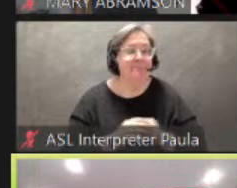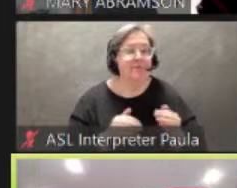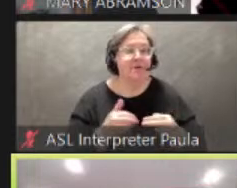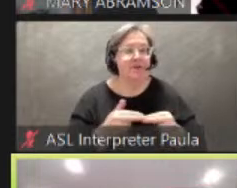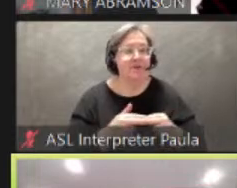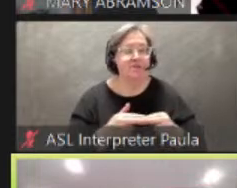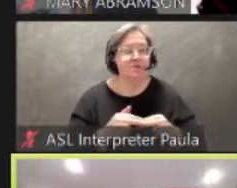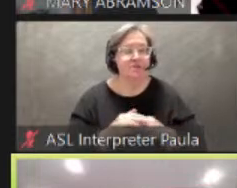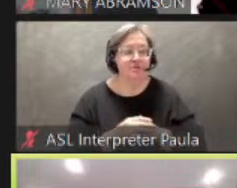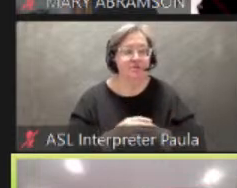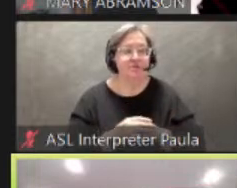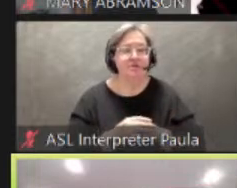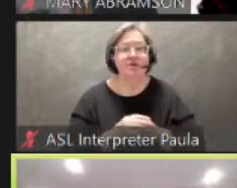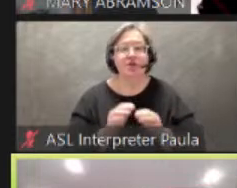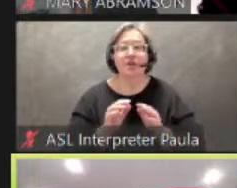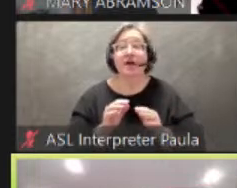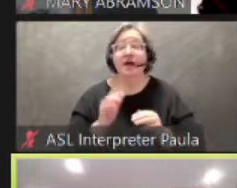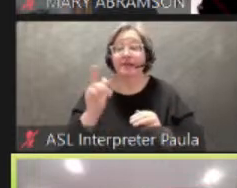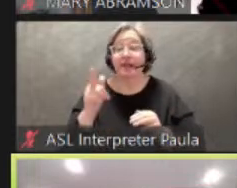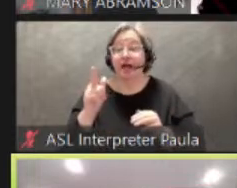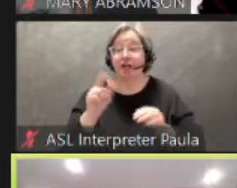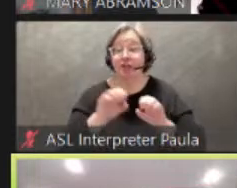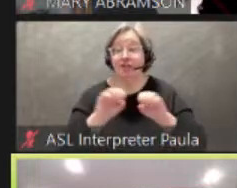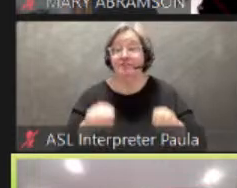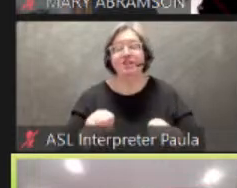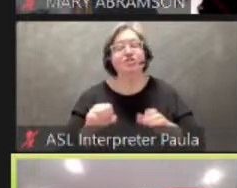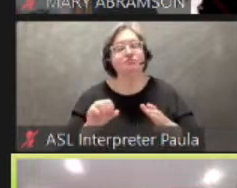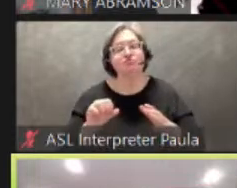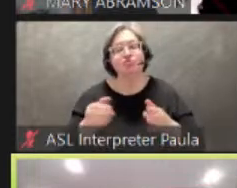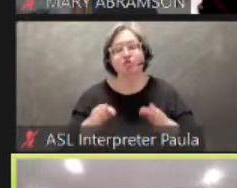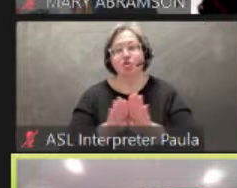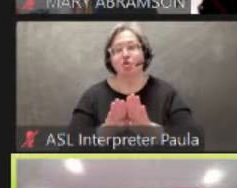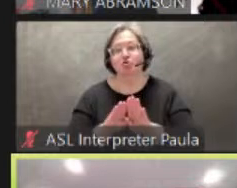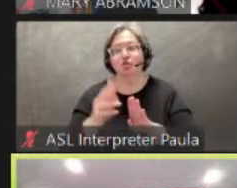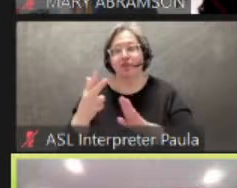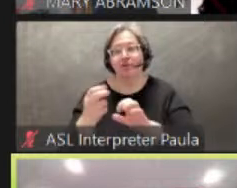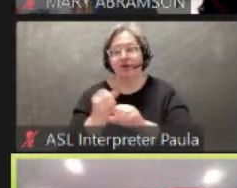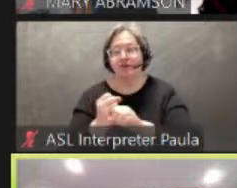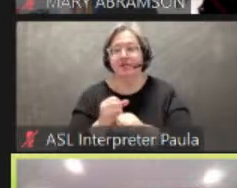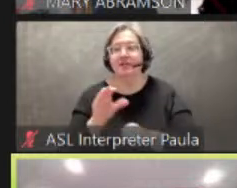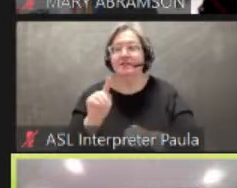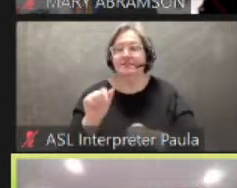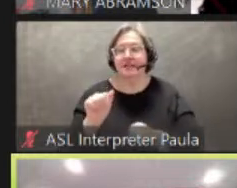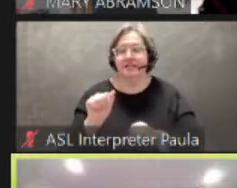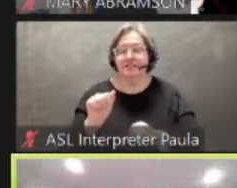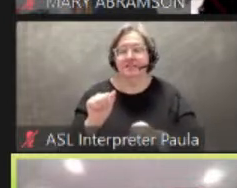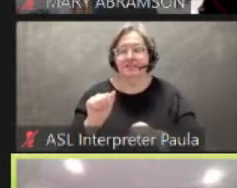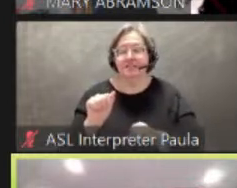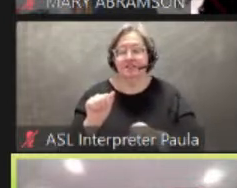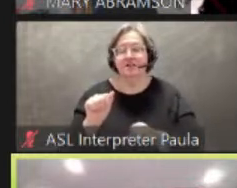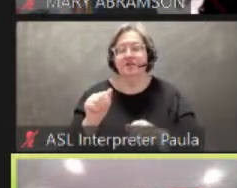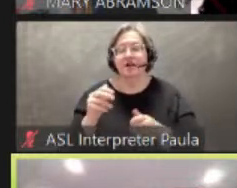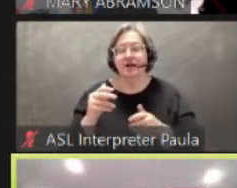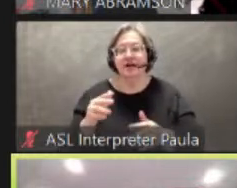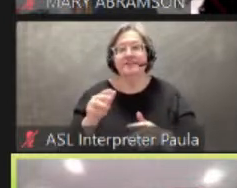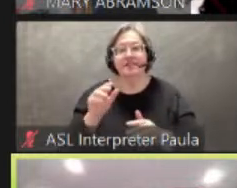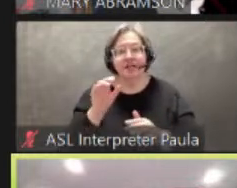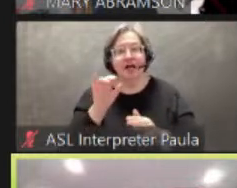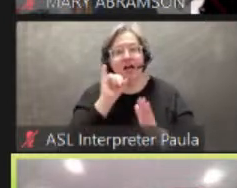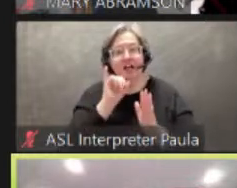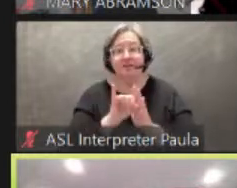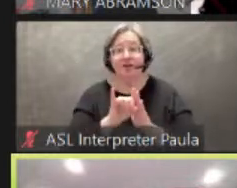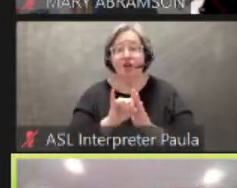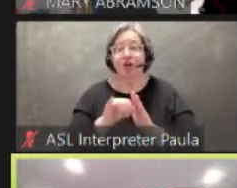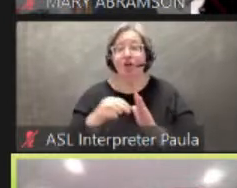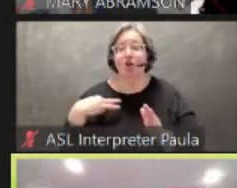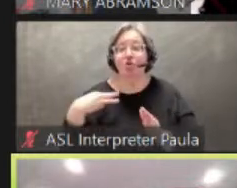As I mentioned, the elevated station will be closed for 3 years. The CTA has identified that the Washington